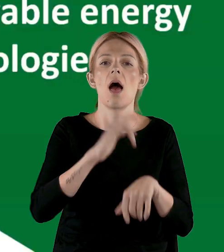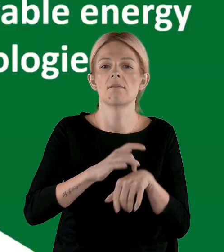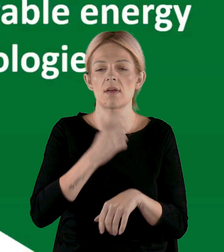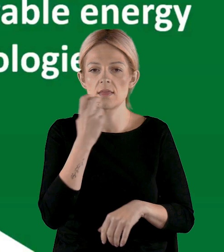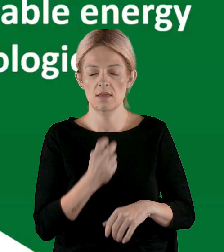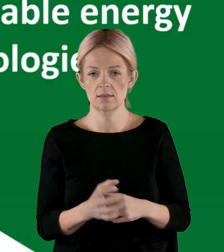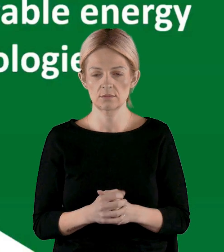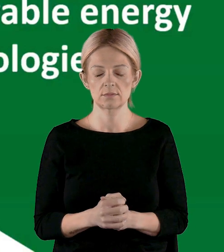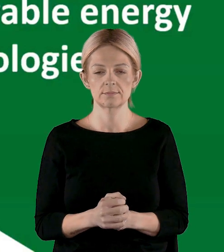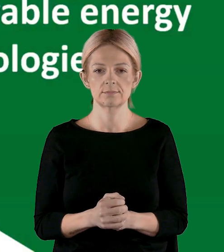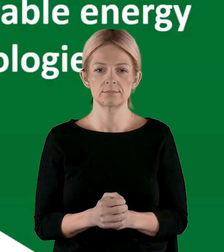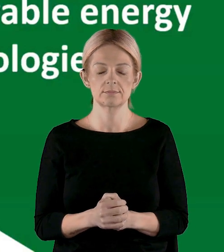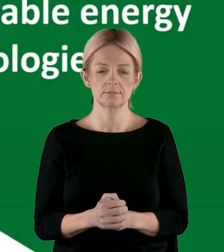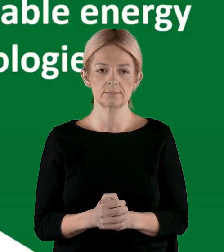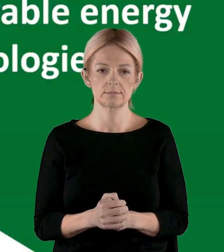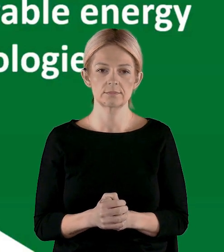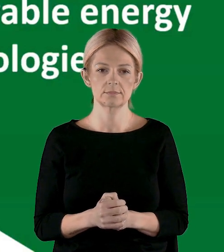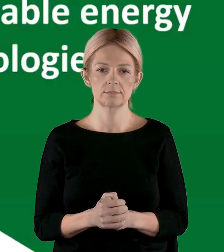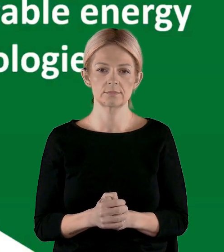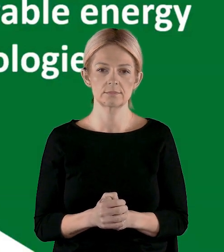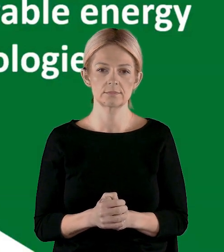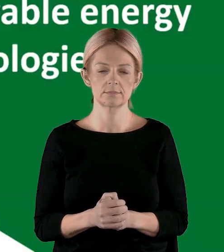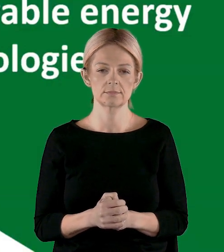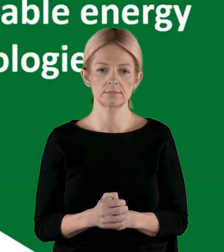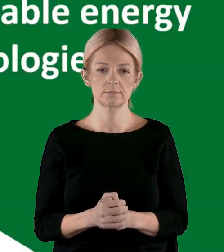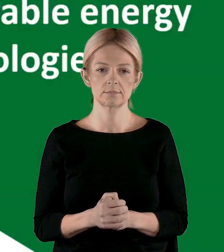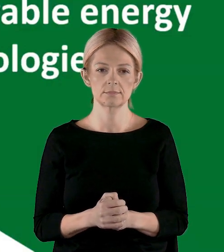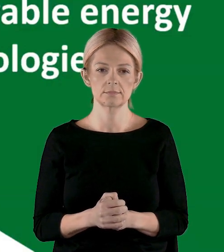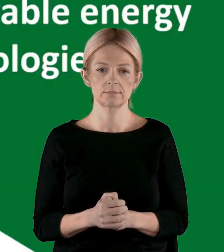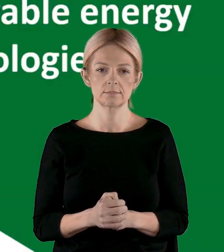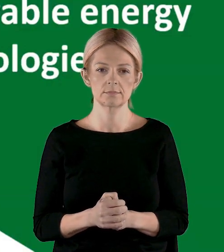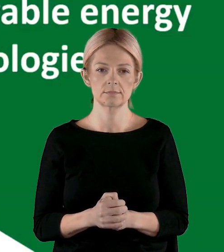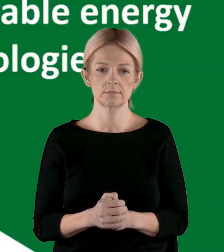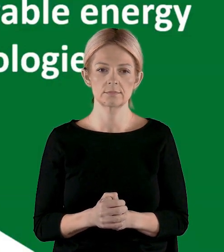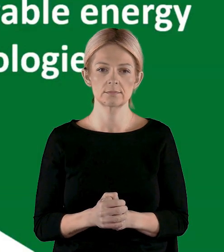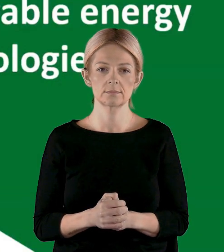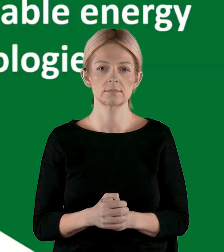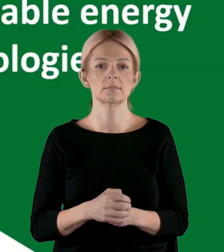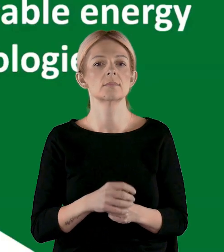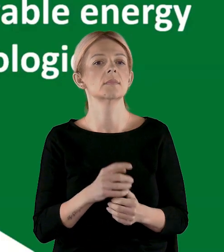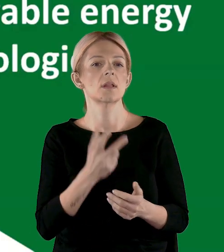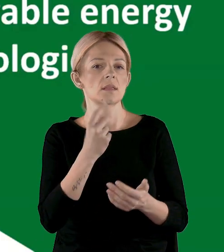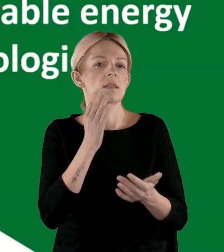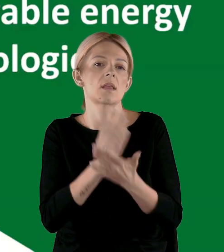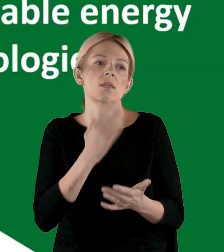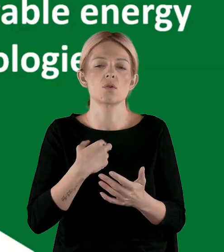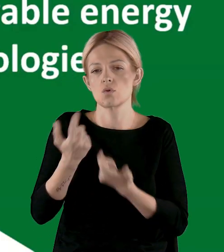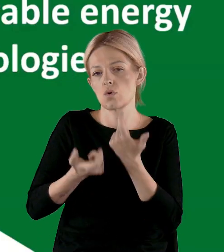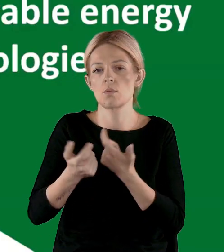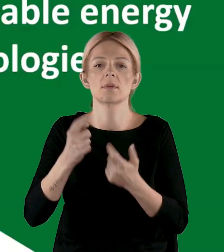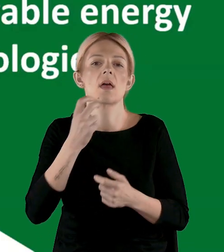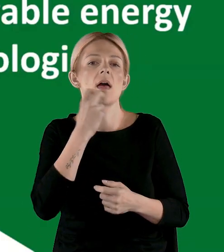So this is what we mean by energy efficiency. It's not enough to produce